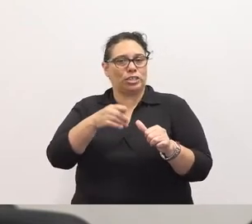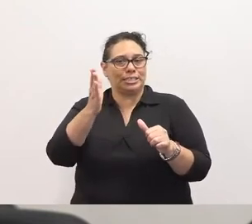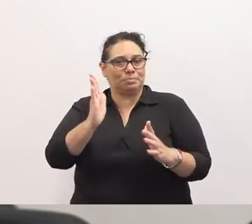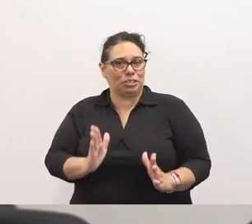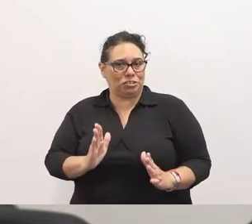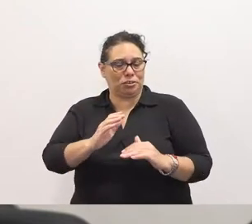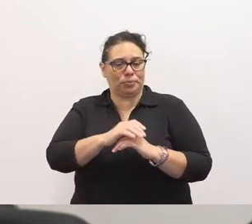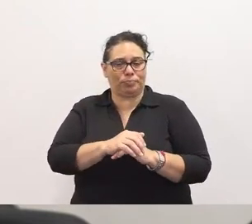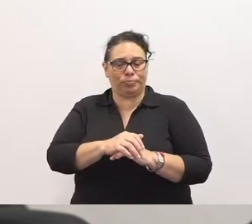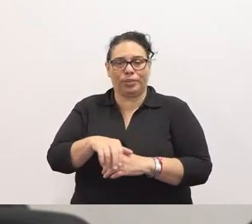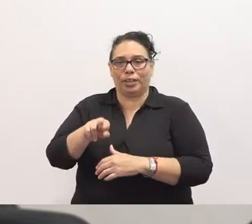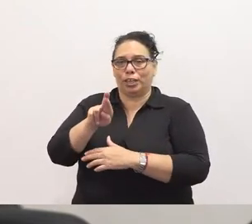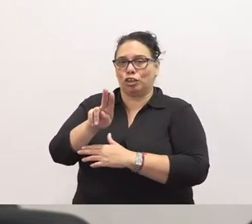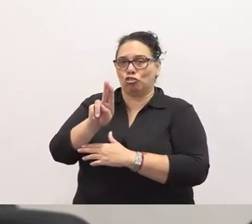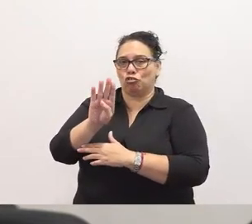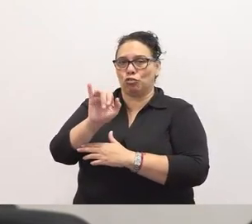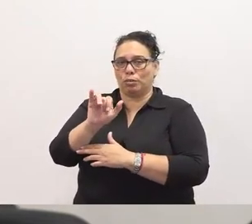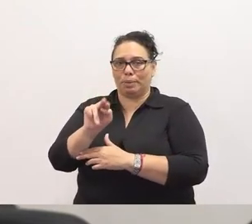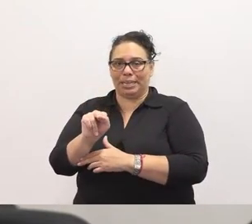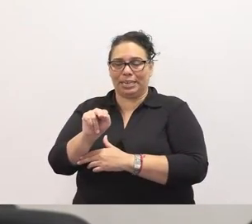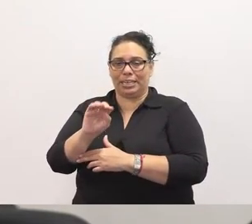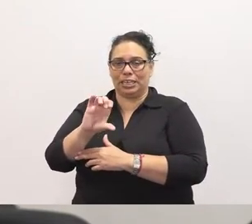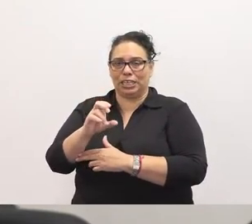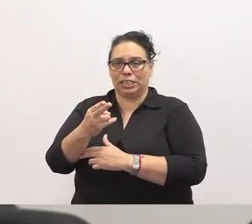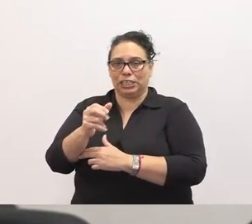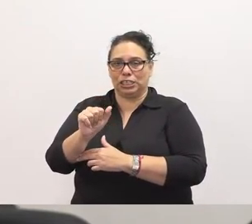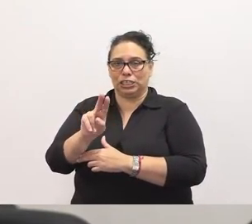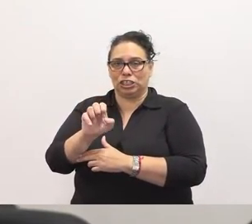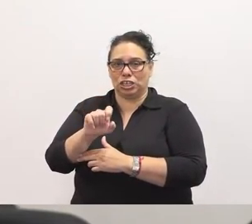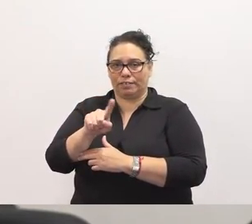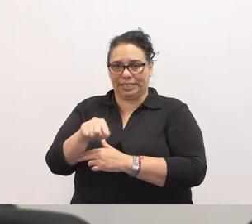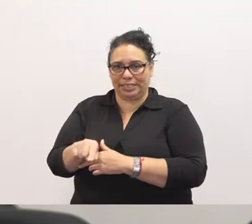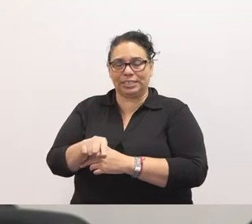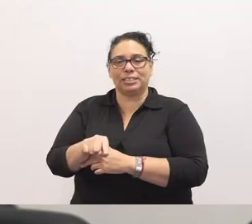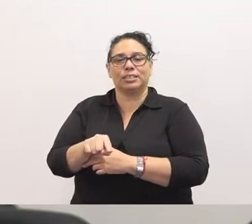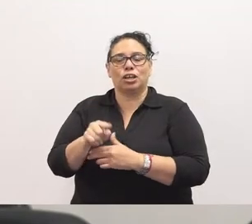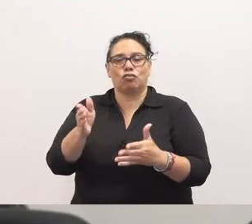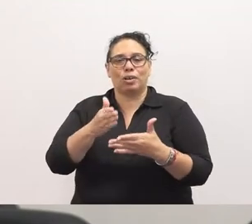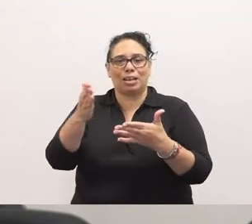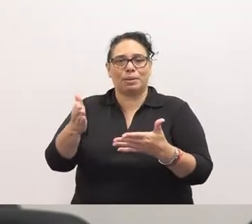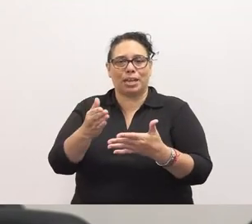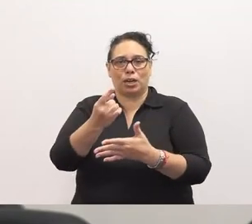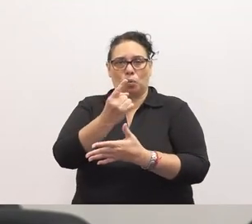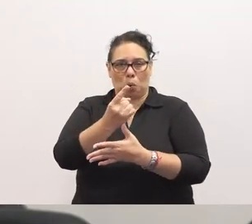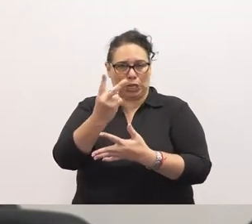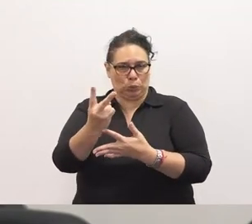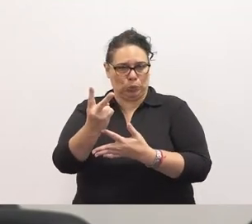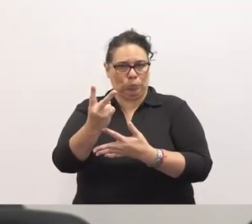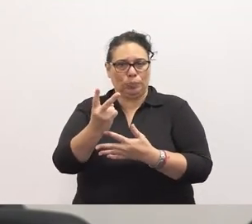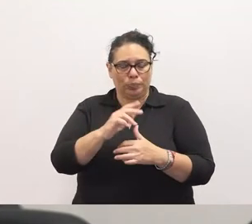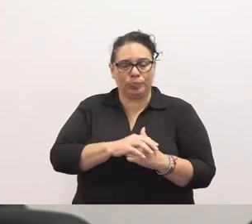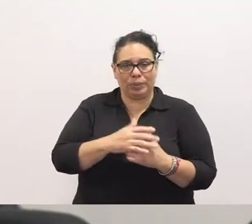is Ruben Chavez, and he'll be doing recommendation one and two. We're going to start with one first. Thank you.